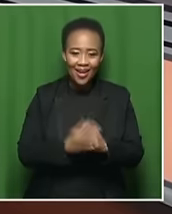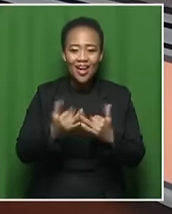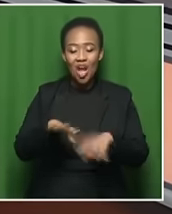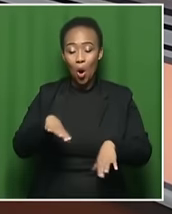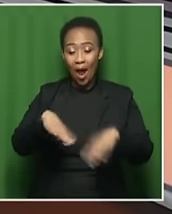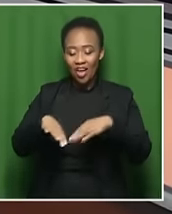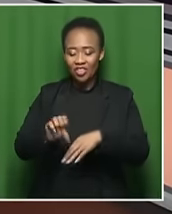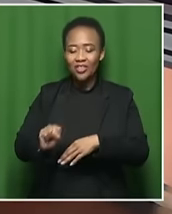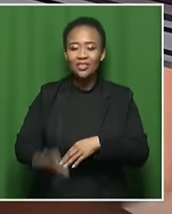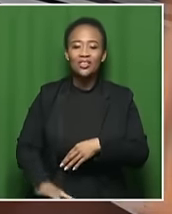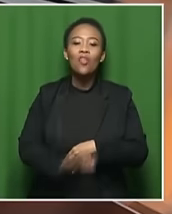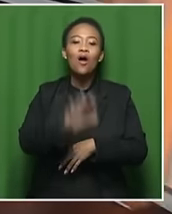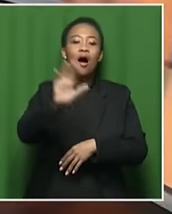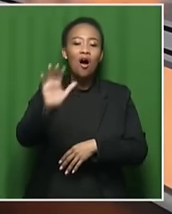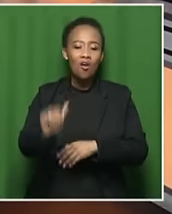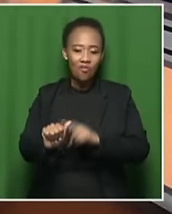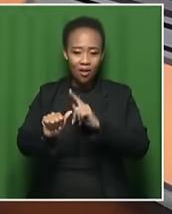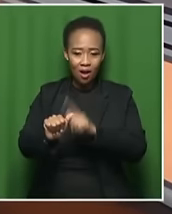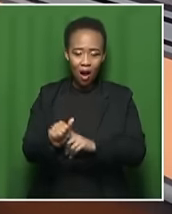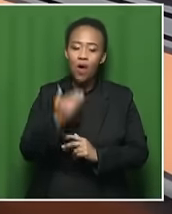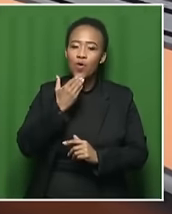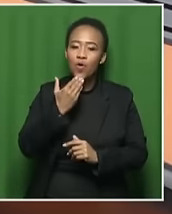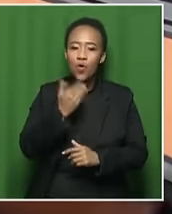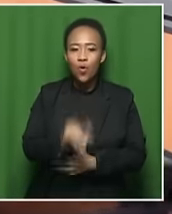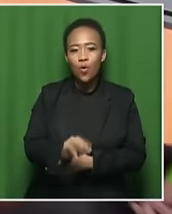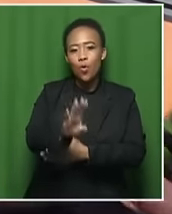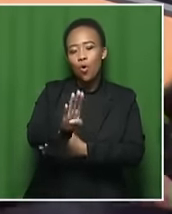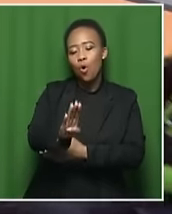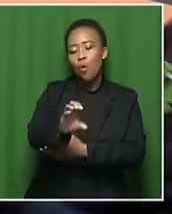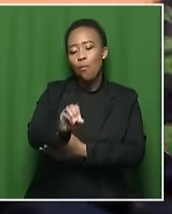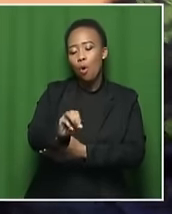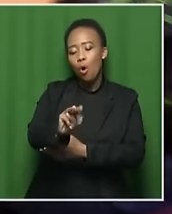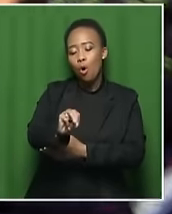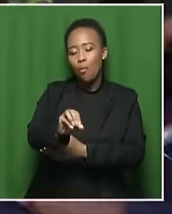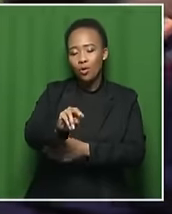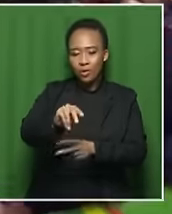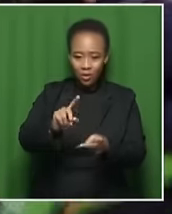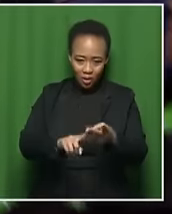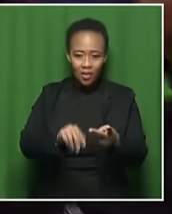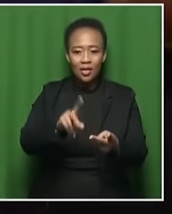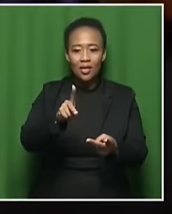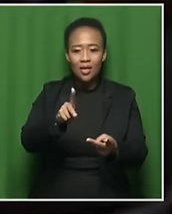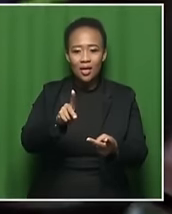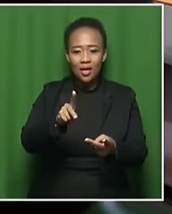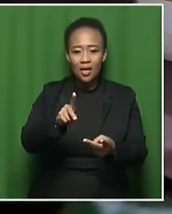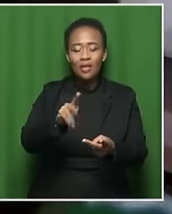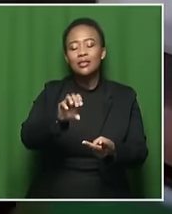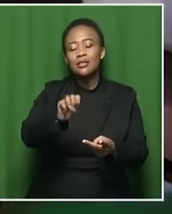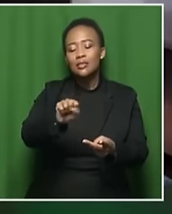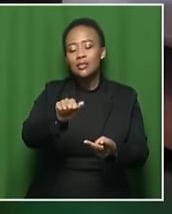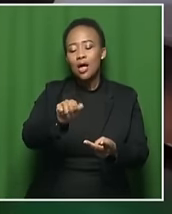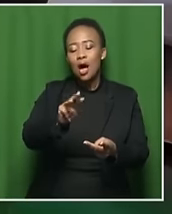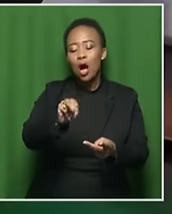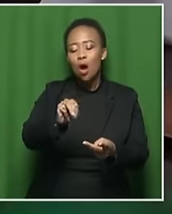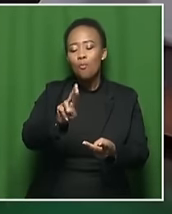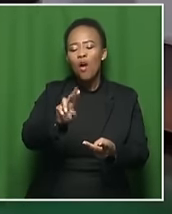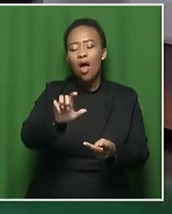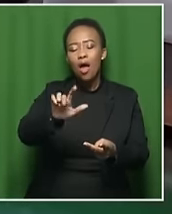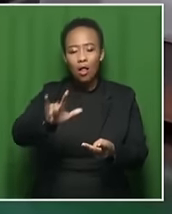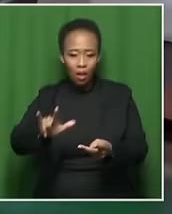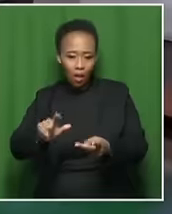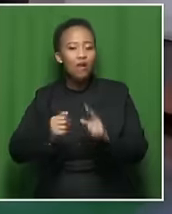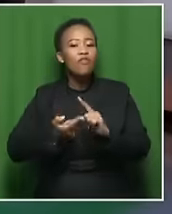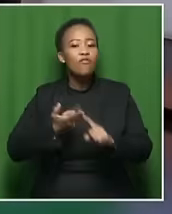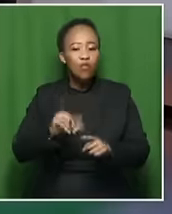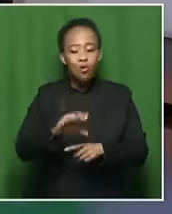ActionSA is, of course, Mr. Michael Beaumont, and we have Mr. Samuel Kennedy from the